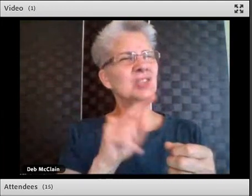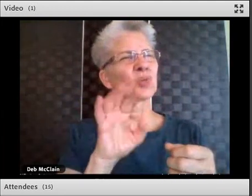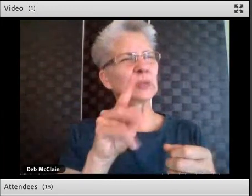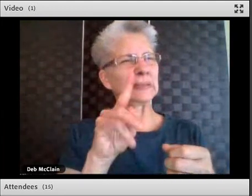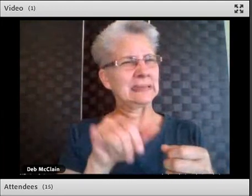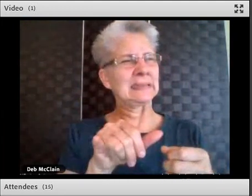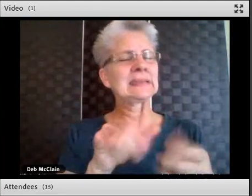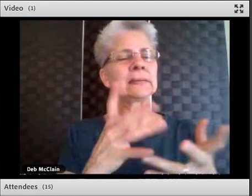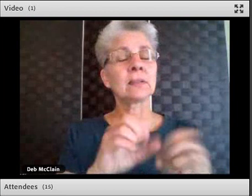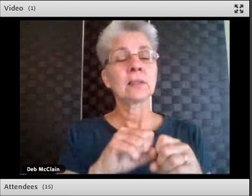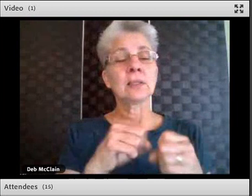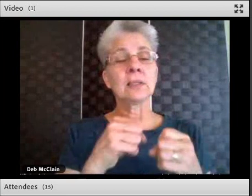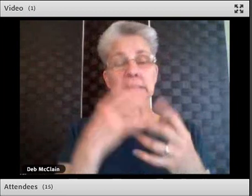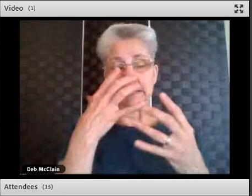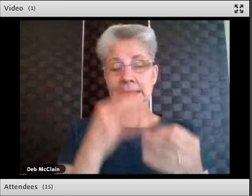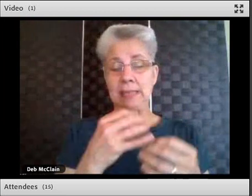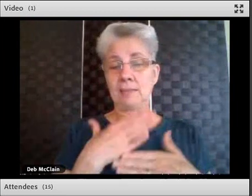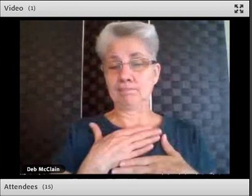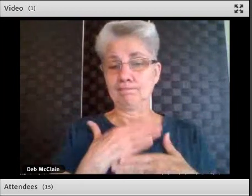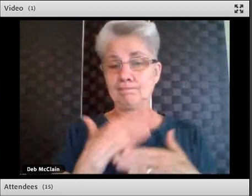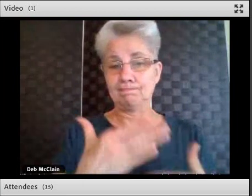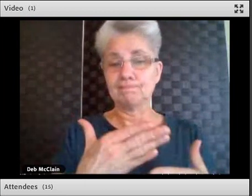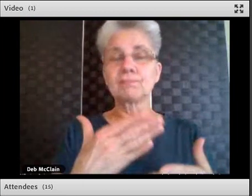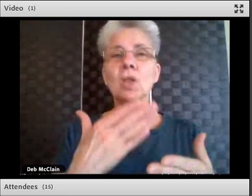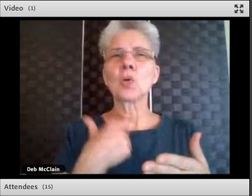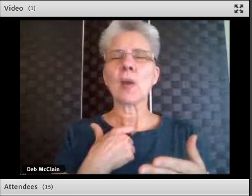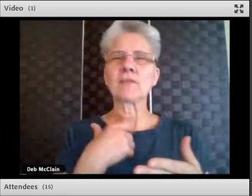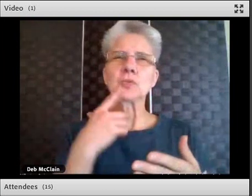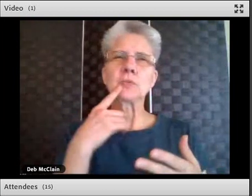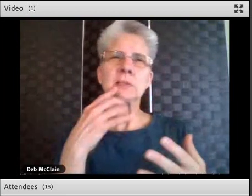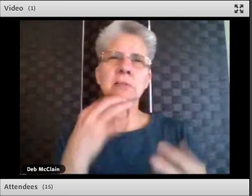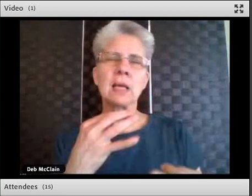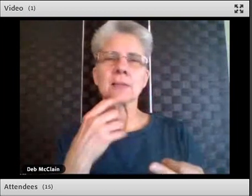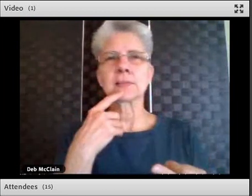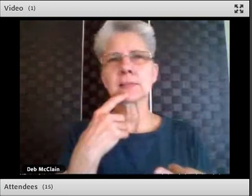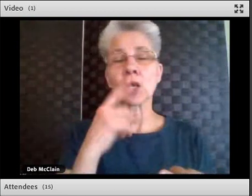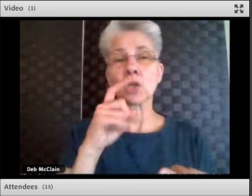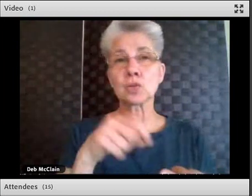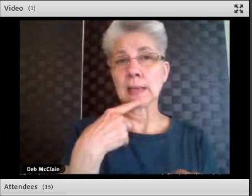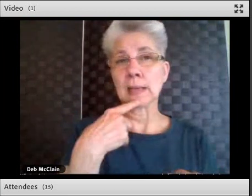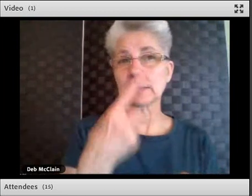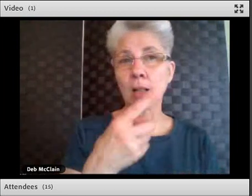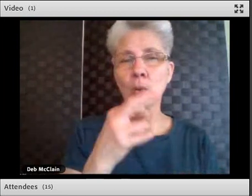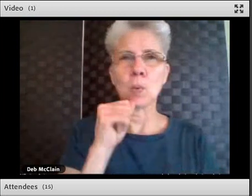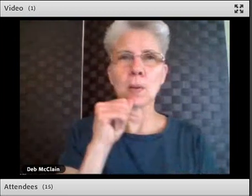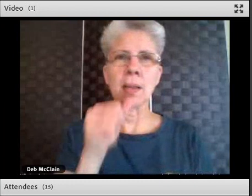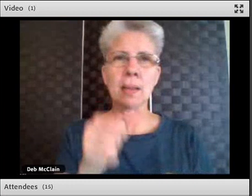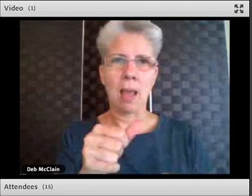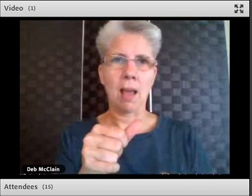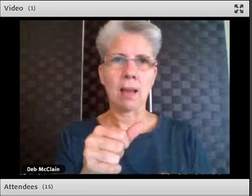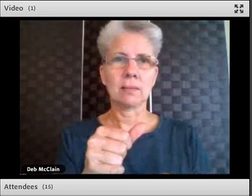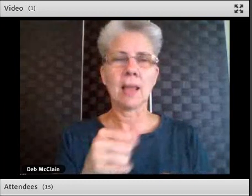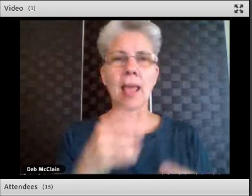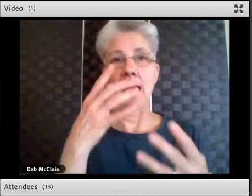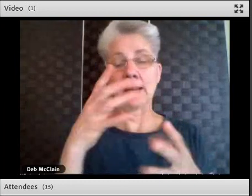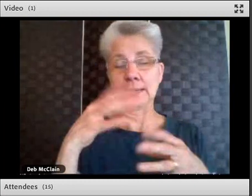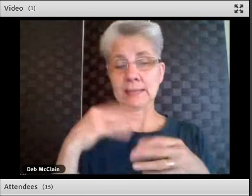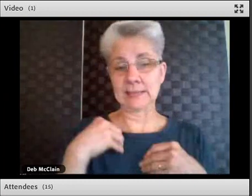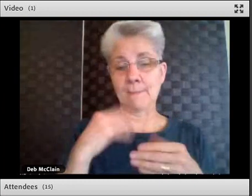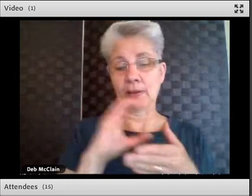In deciding to disclose, you have to weigh the risk of disclosure versus what could happen if one chooses not to reveal the